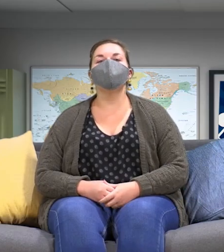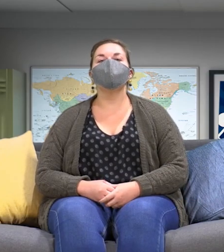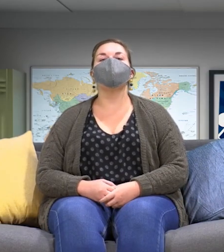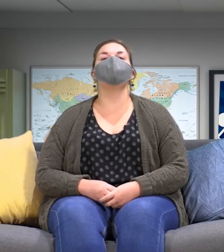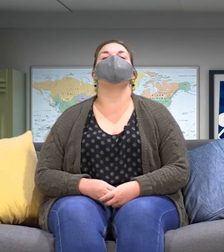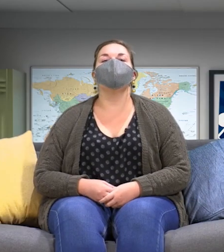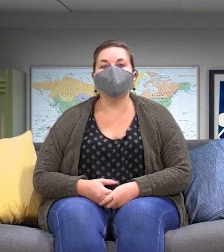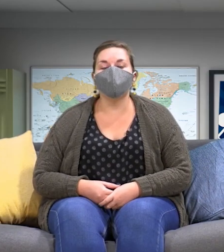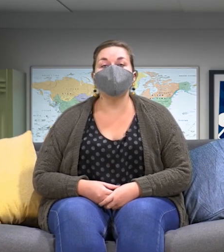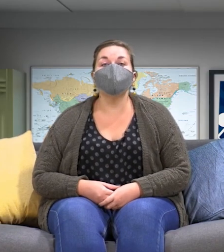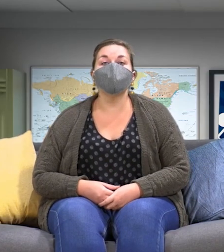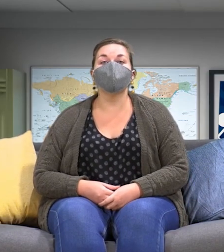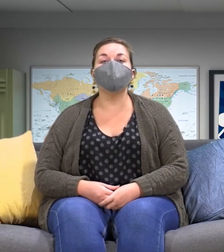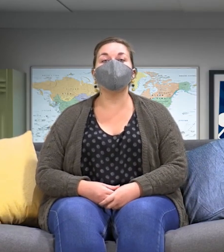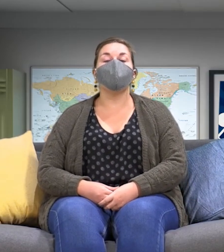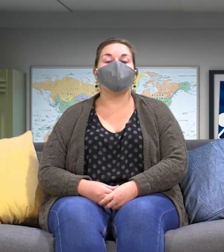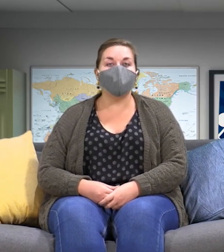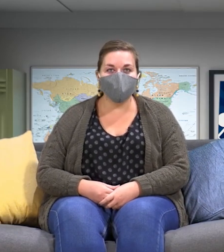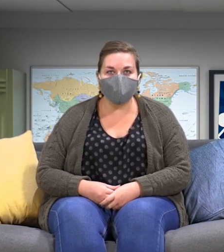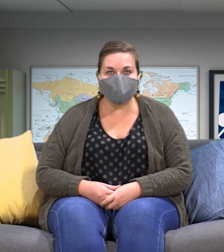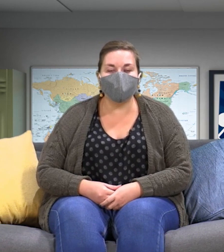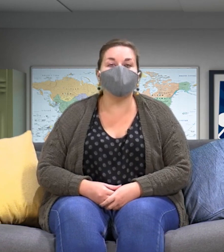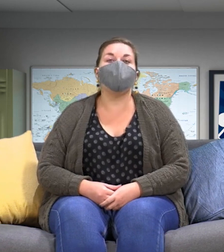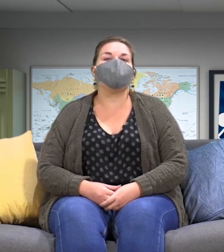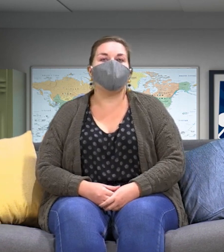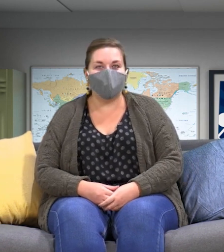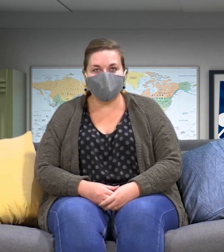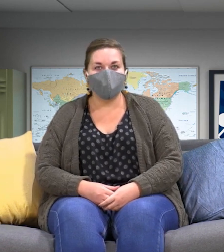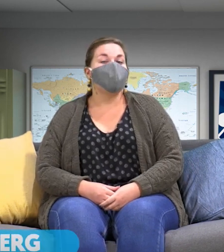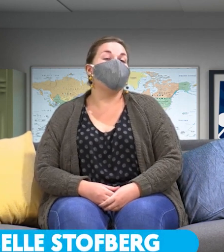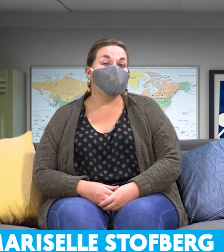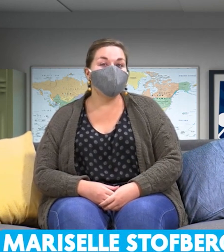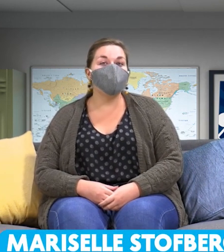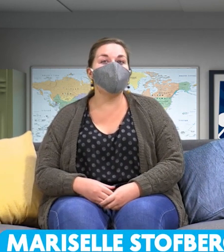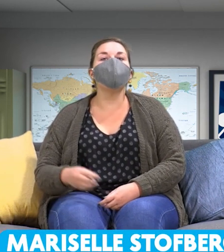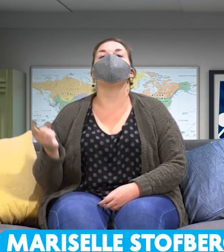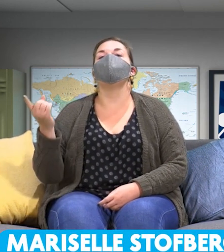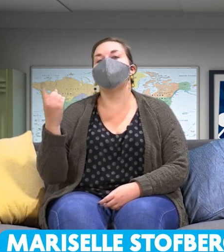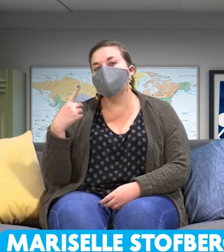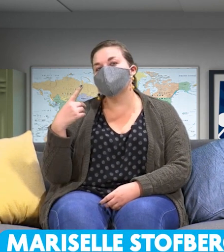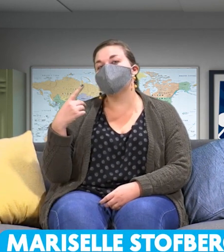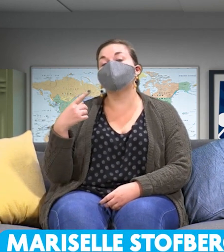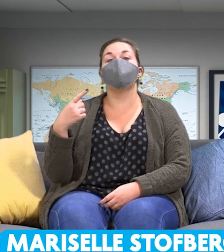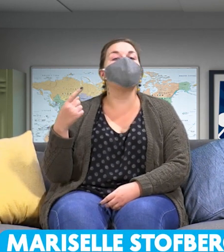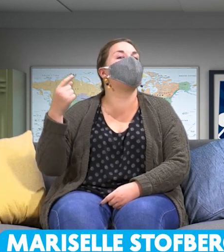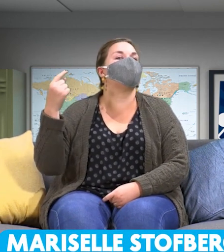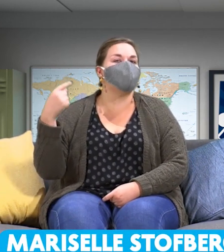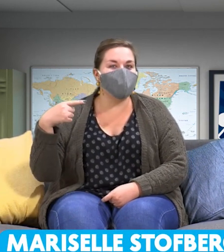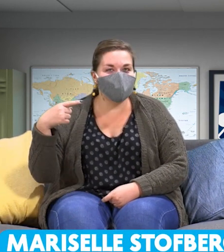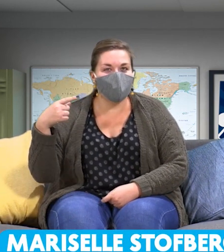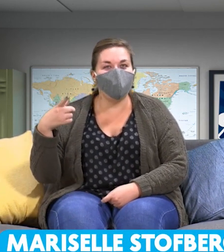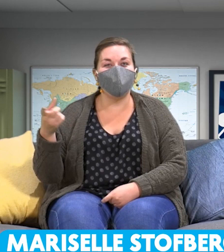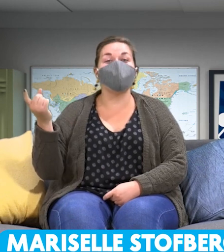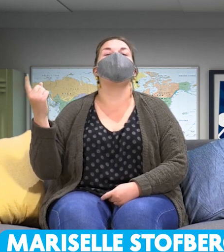Thank you, teacher Lindina, for teaching us all about handwriting and the letter N. N for nose, which I'm not allowed